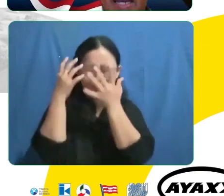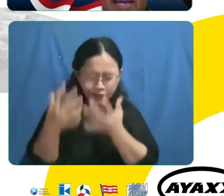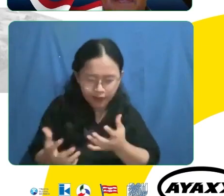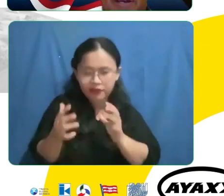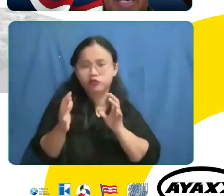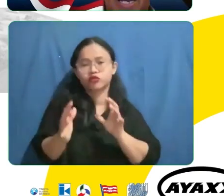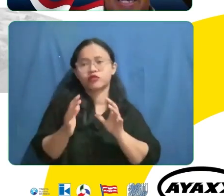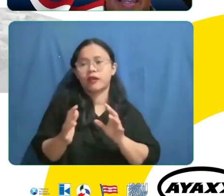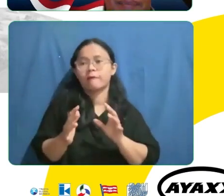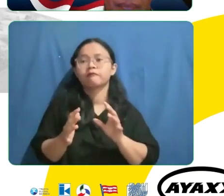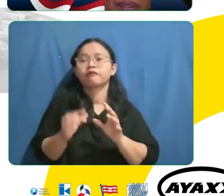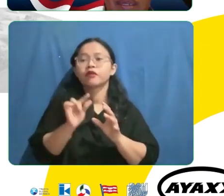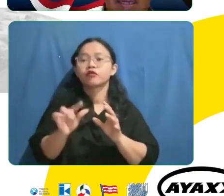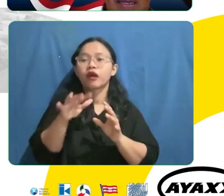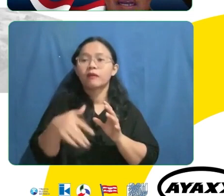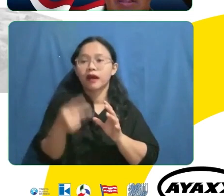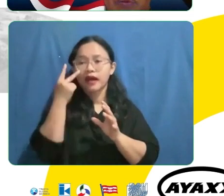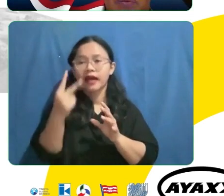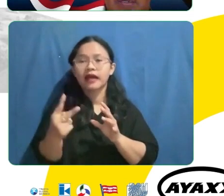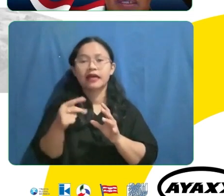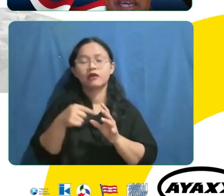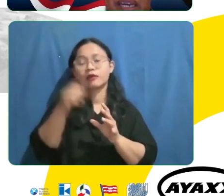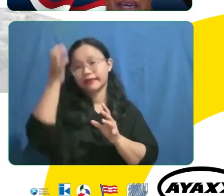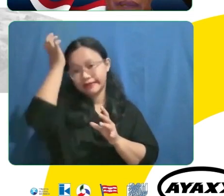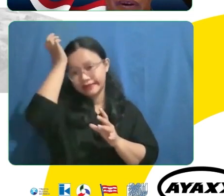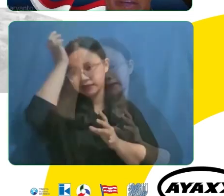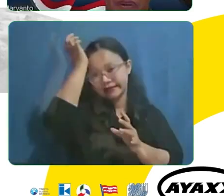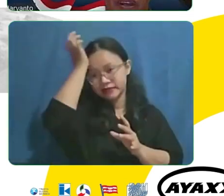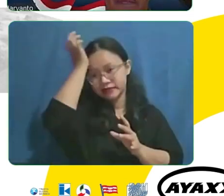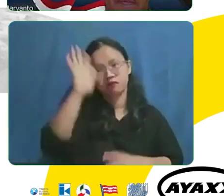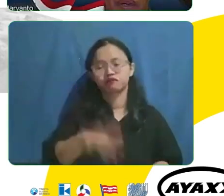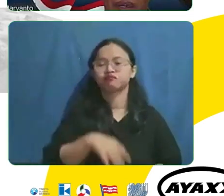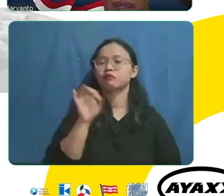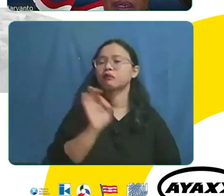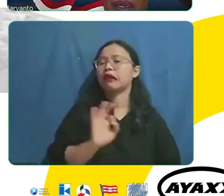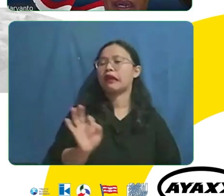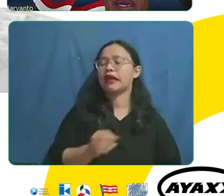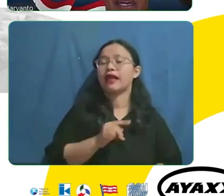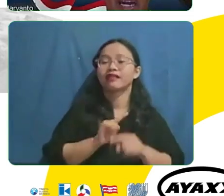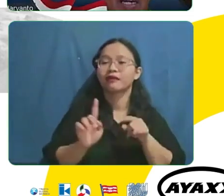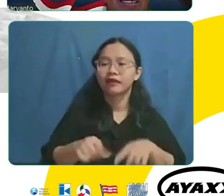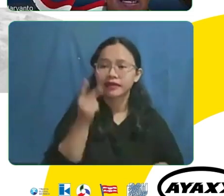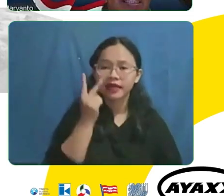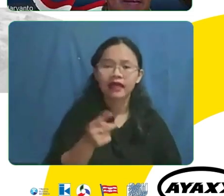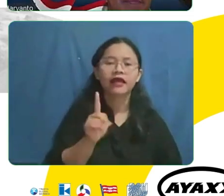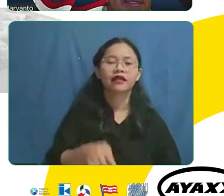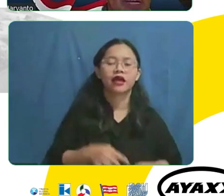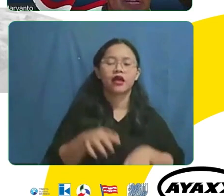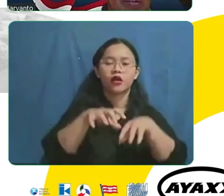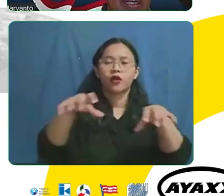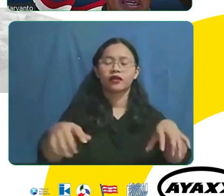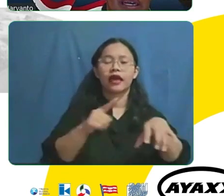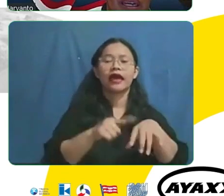high and very high to dengue hemorrhagic fever. And another example is also